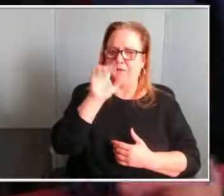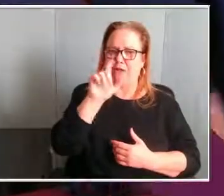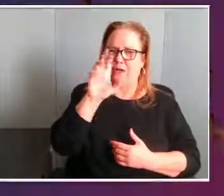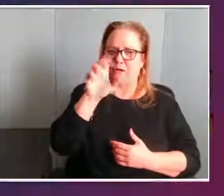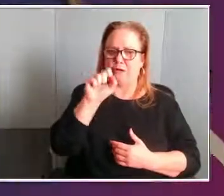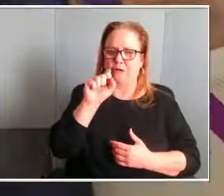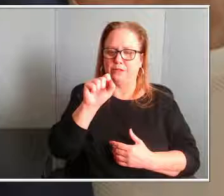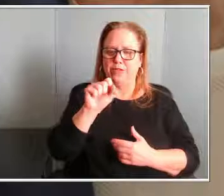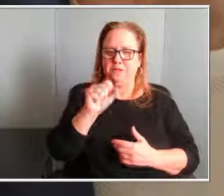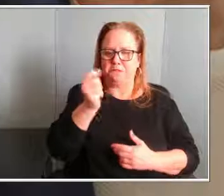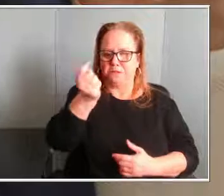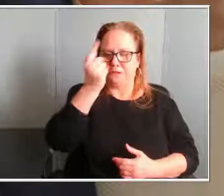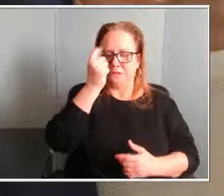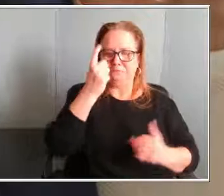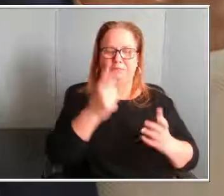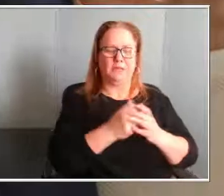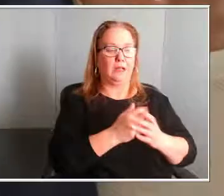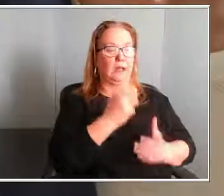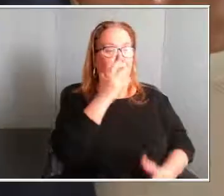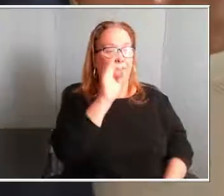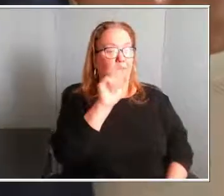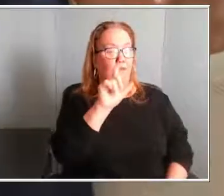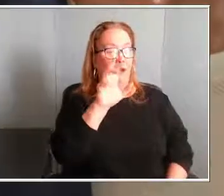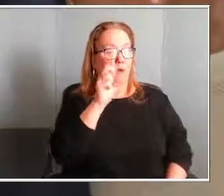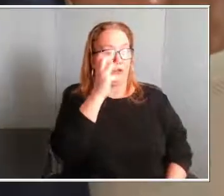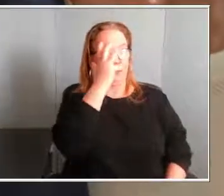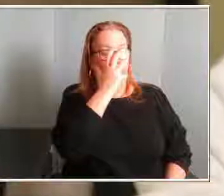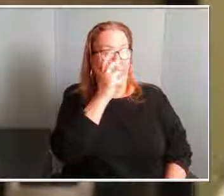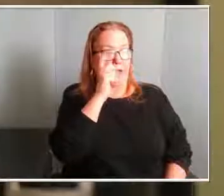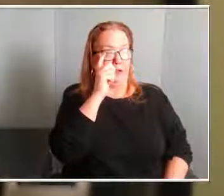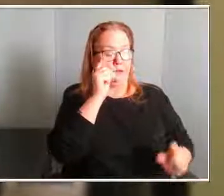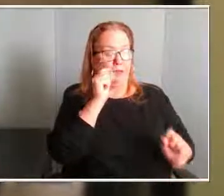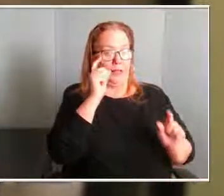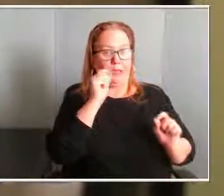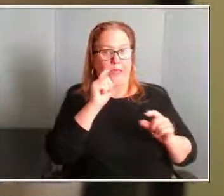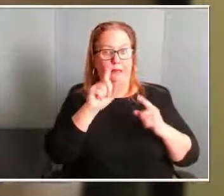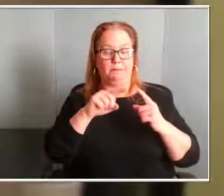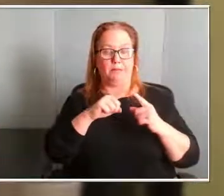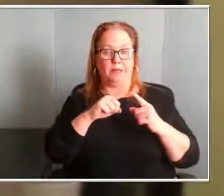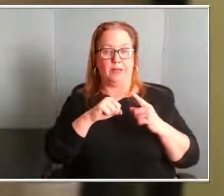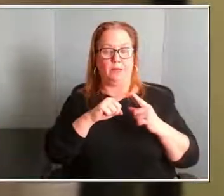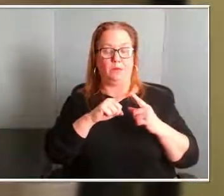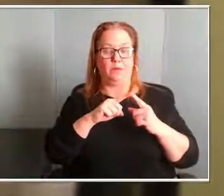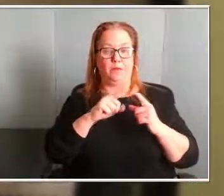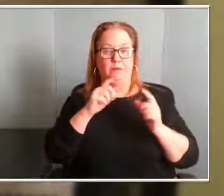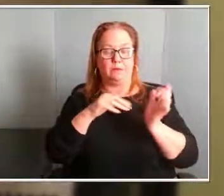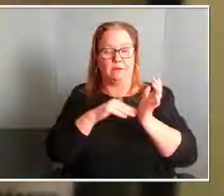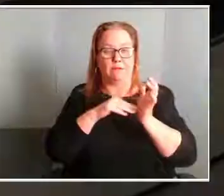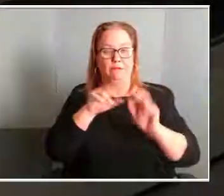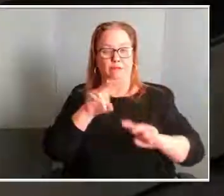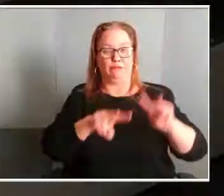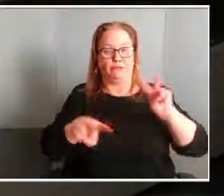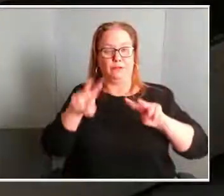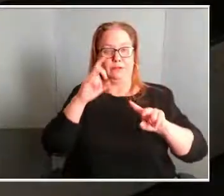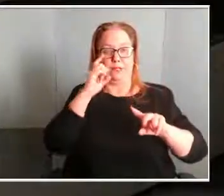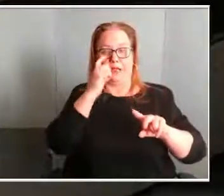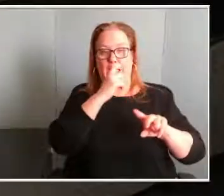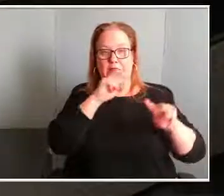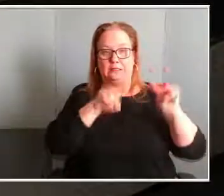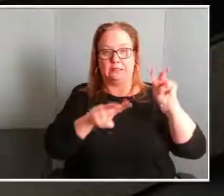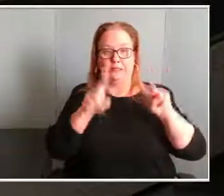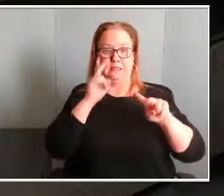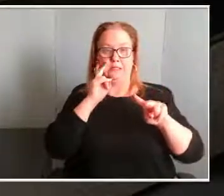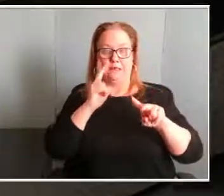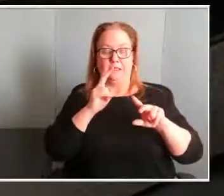everybody gets them. Floaters may be something you get and just blink away, but when Pat's ophthalmologist looked into his eyes, he saw something